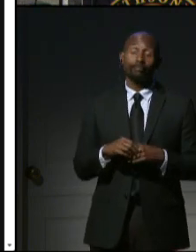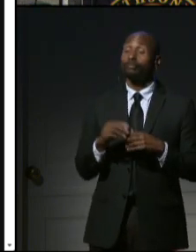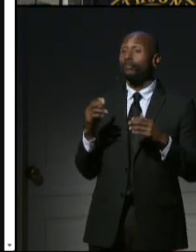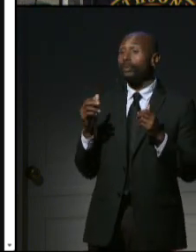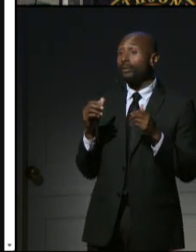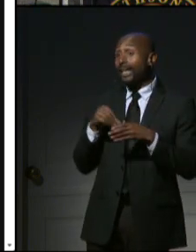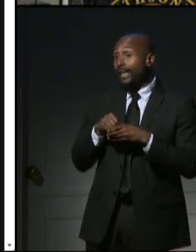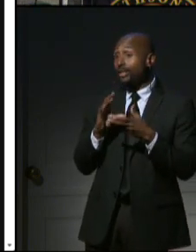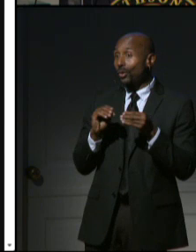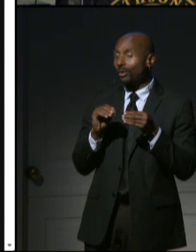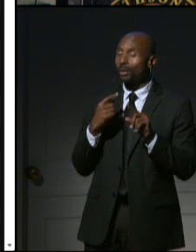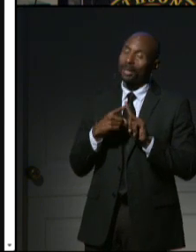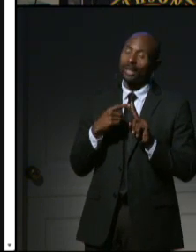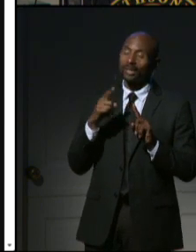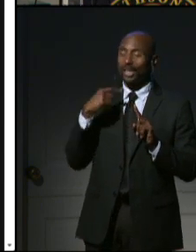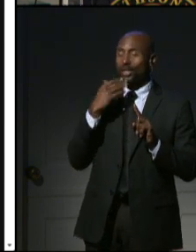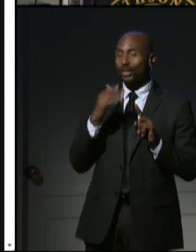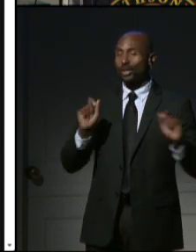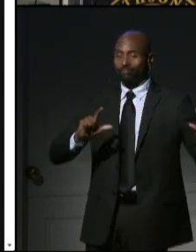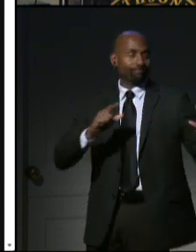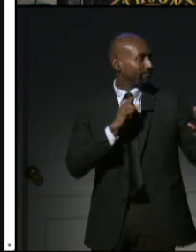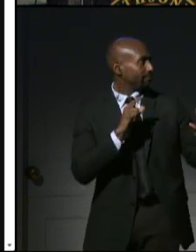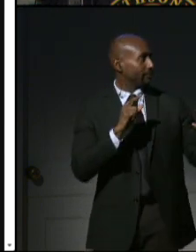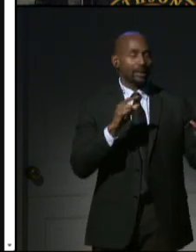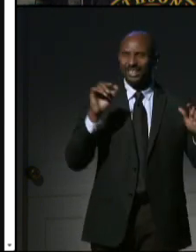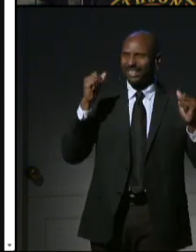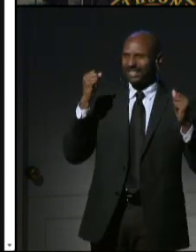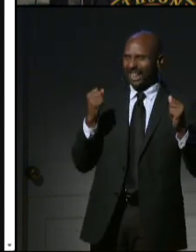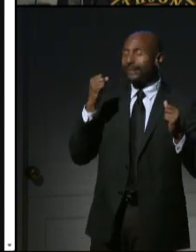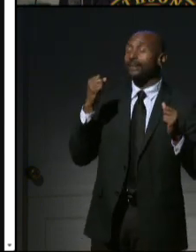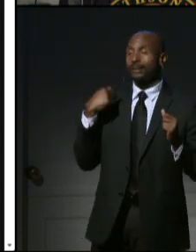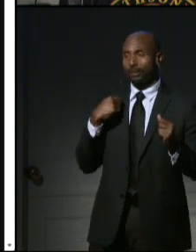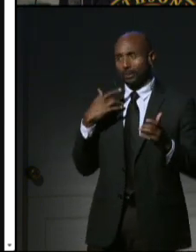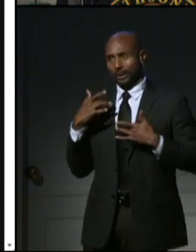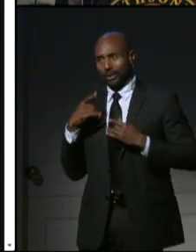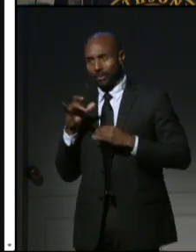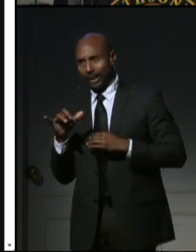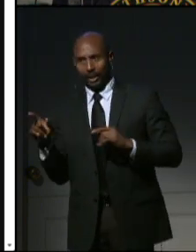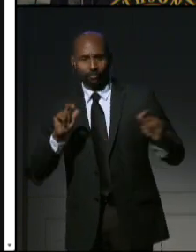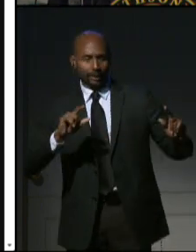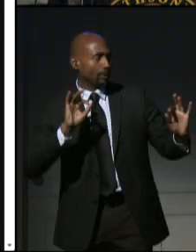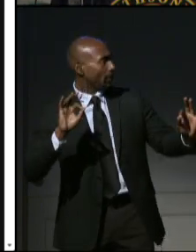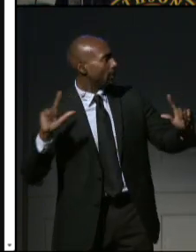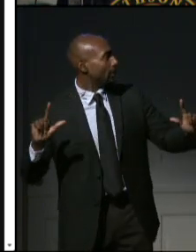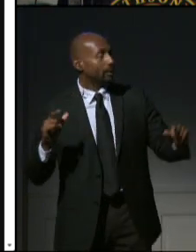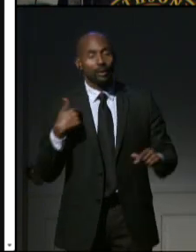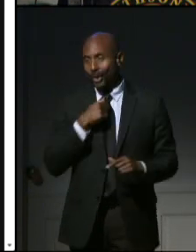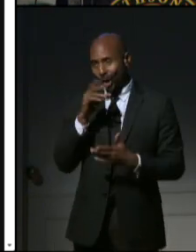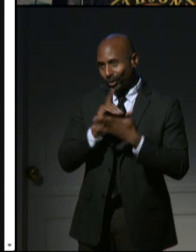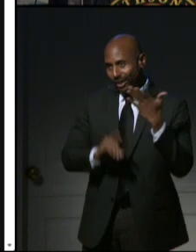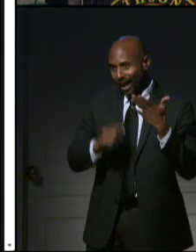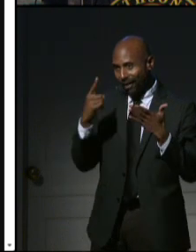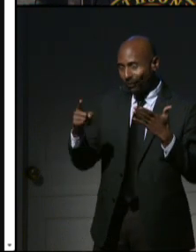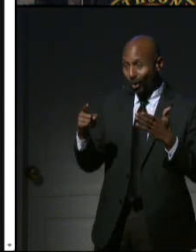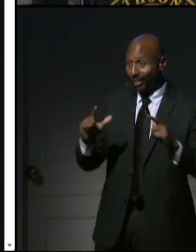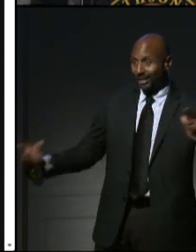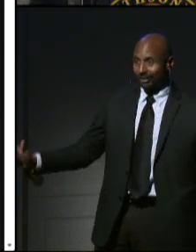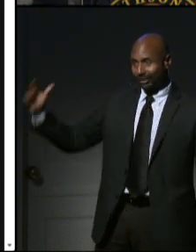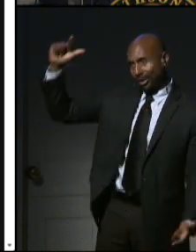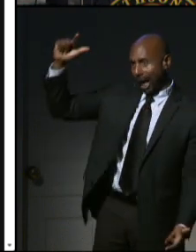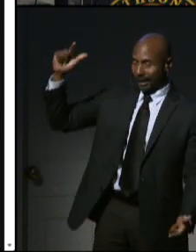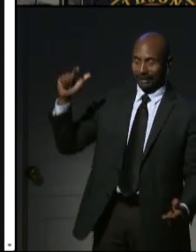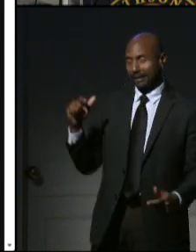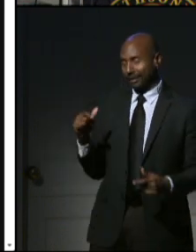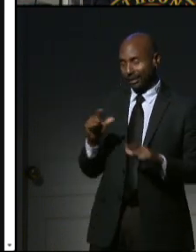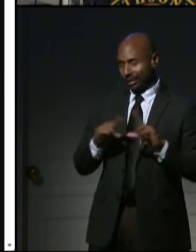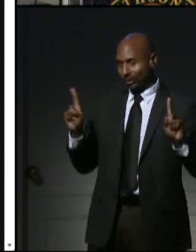stories. Oh, and it looks good on the big screen, yay. Yeah. We were worried about that. We don't design for the giant screen, so.